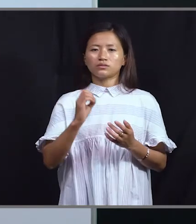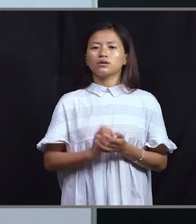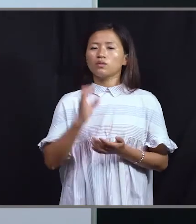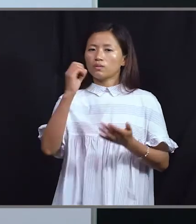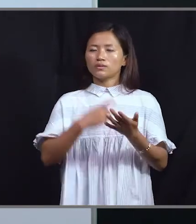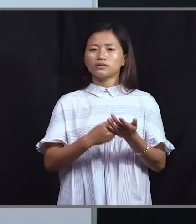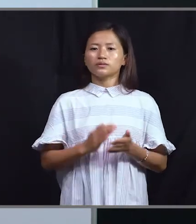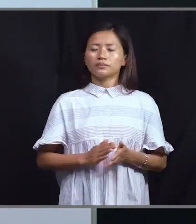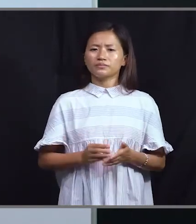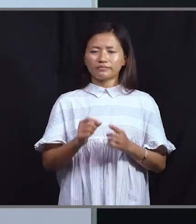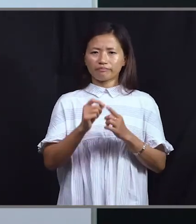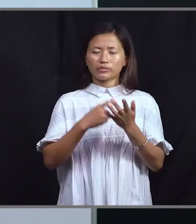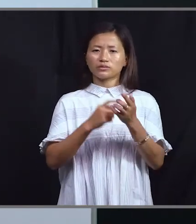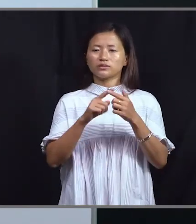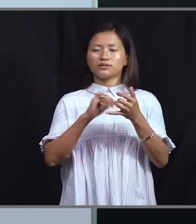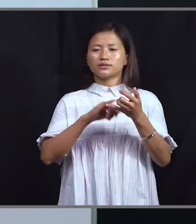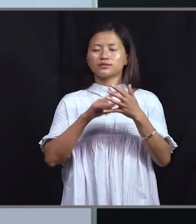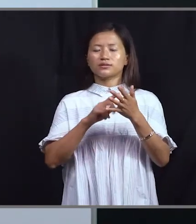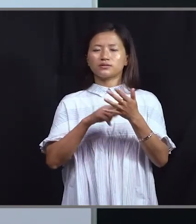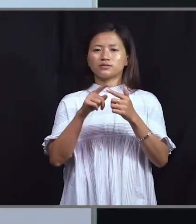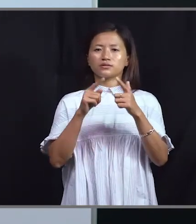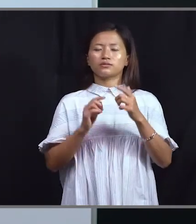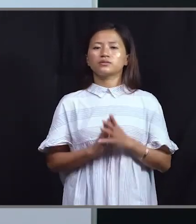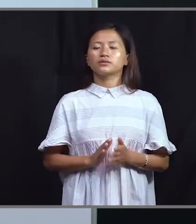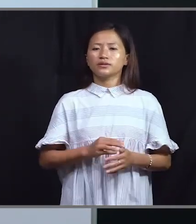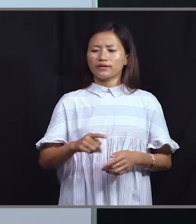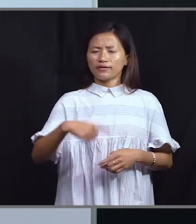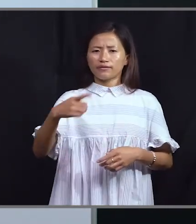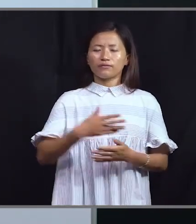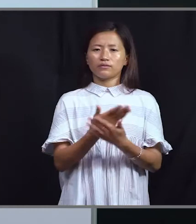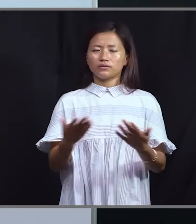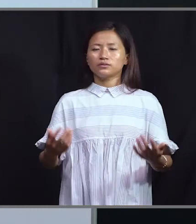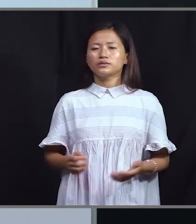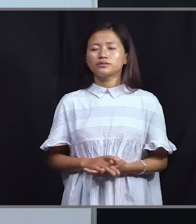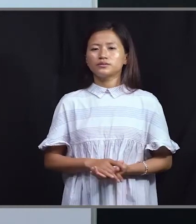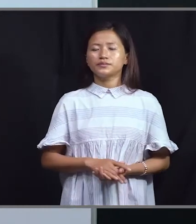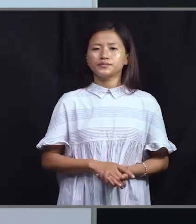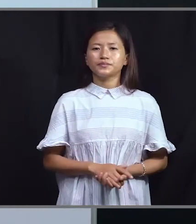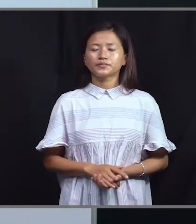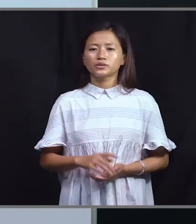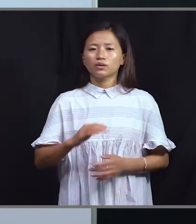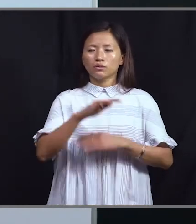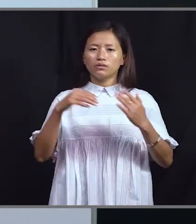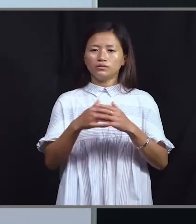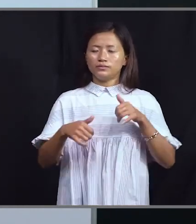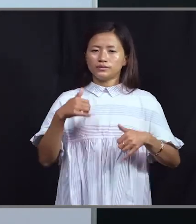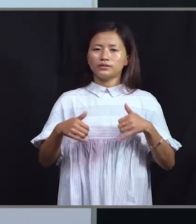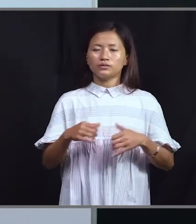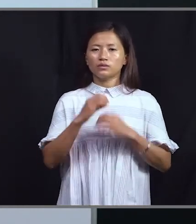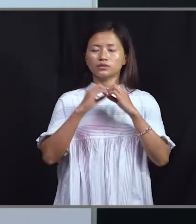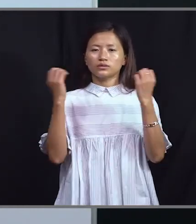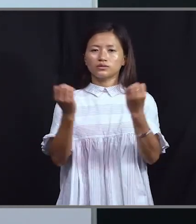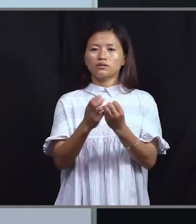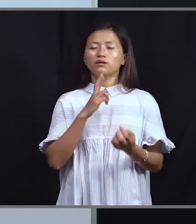Coordination is present everywhere. Coordination is present in all the functions of management. Okay, so all the activities of an organization